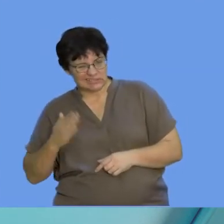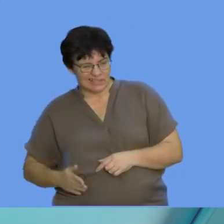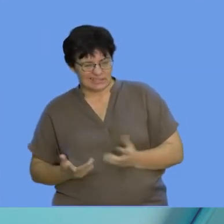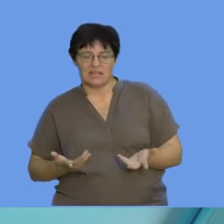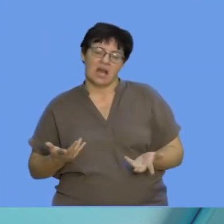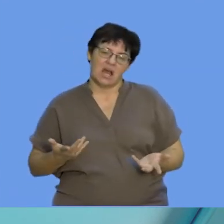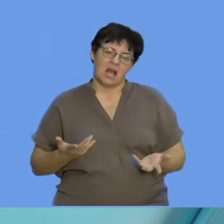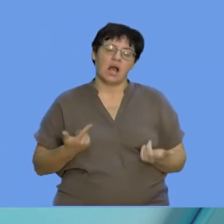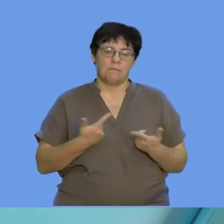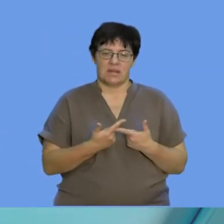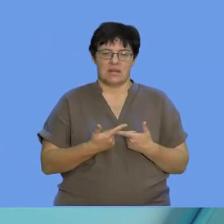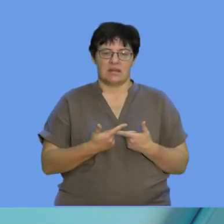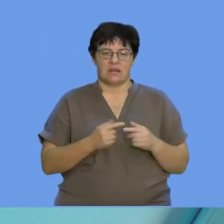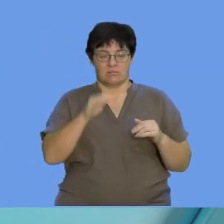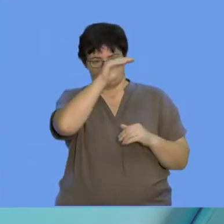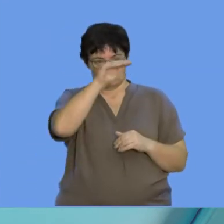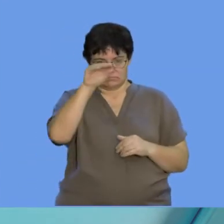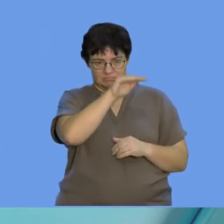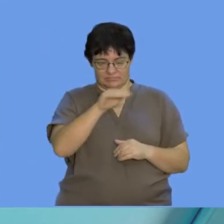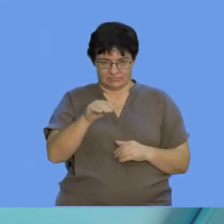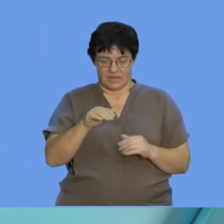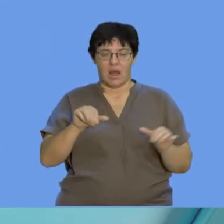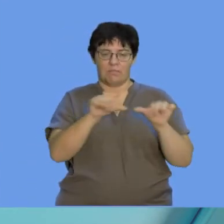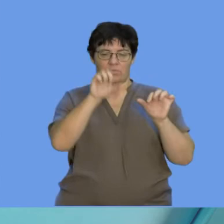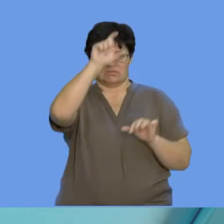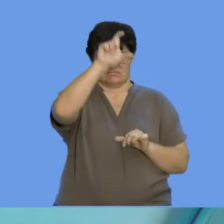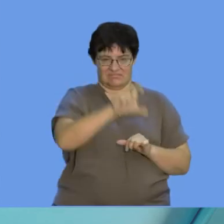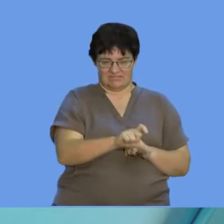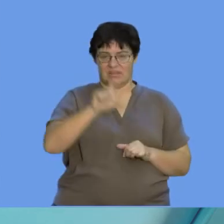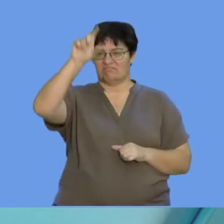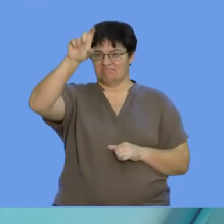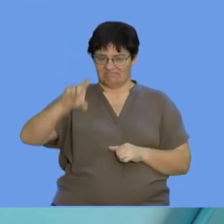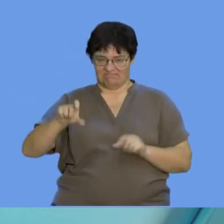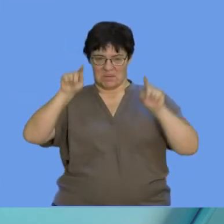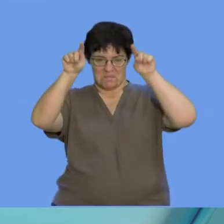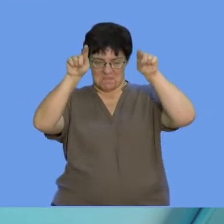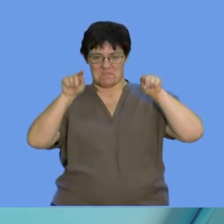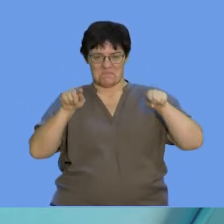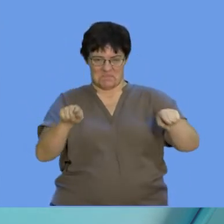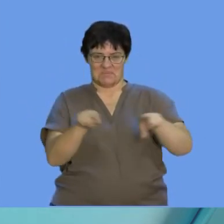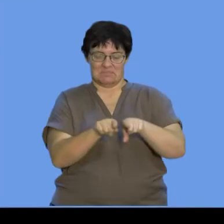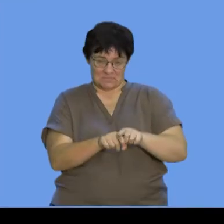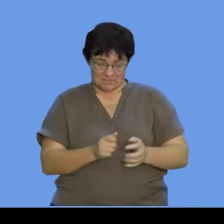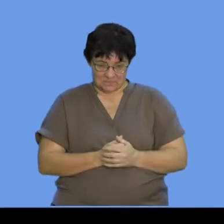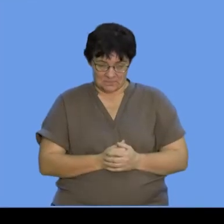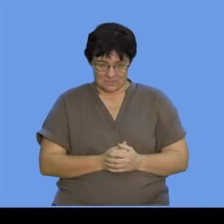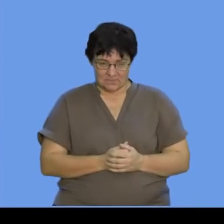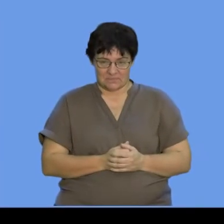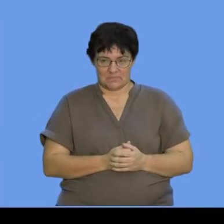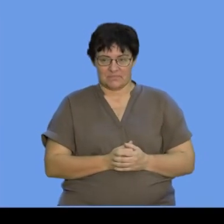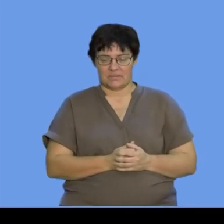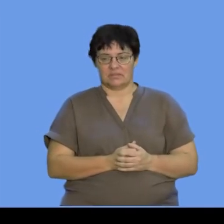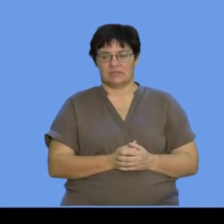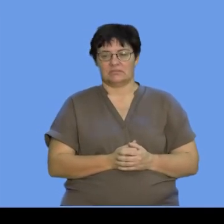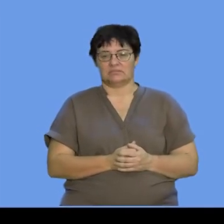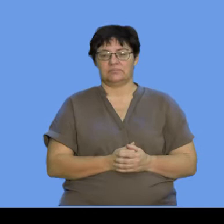which will then cut the other two sides in proportion, right? But let's just see how to solve these questions.